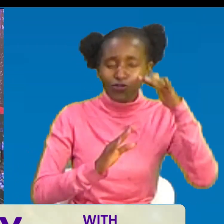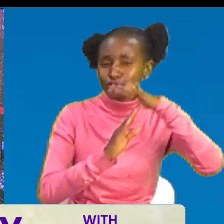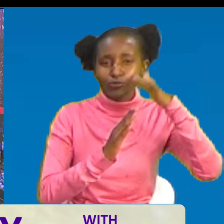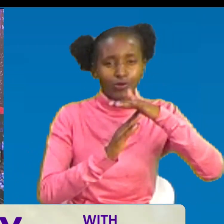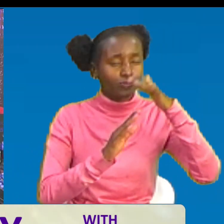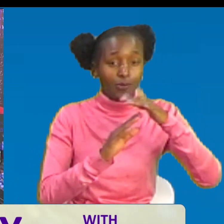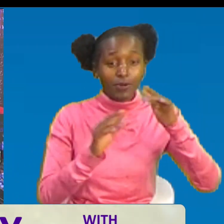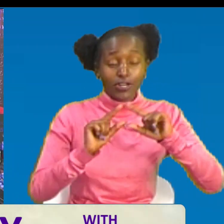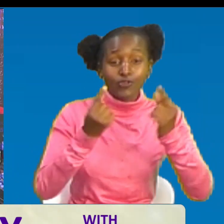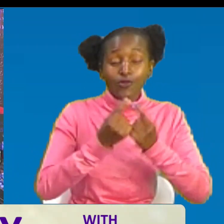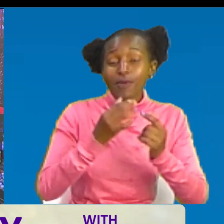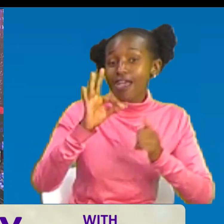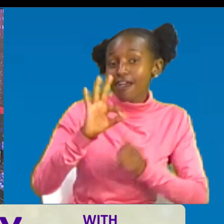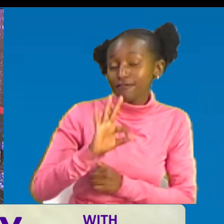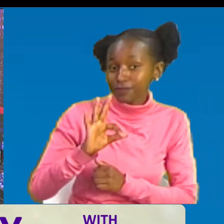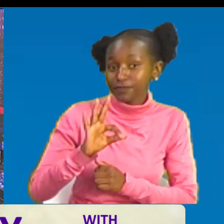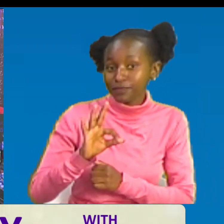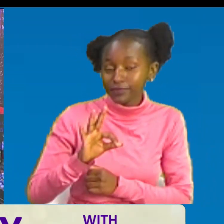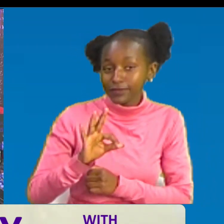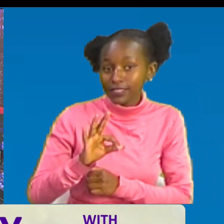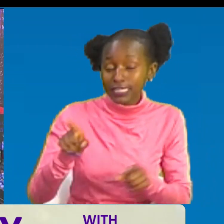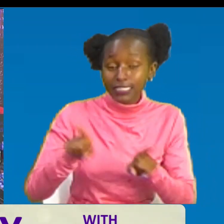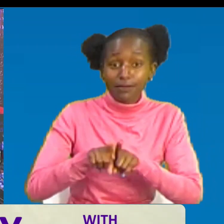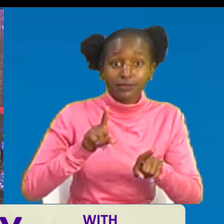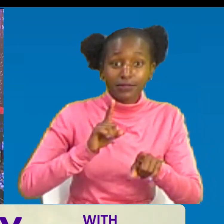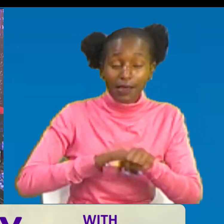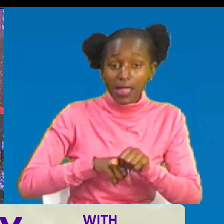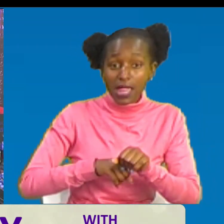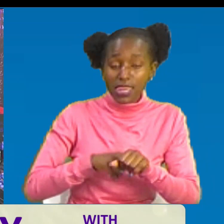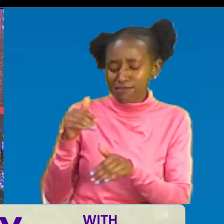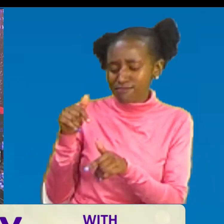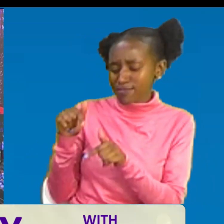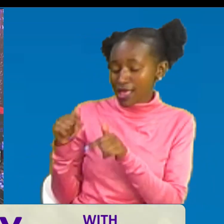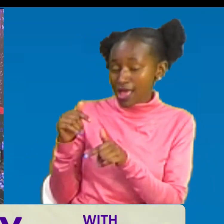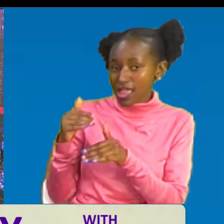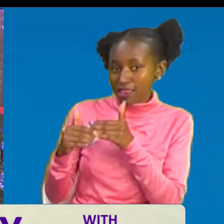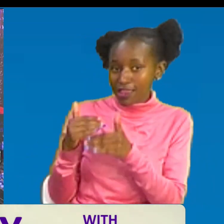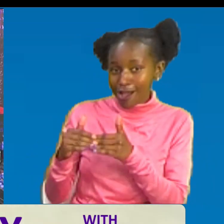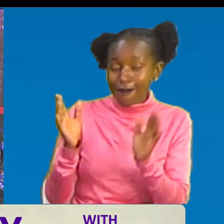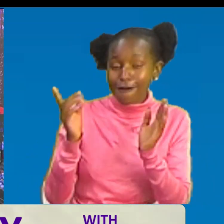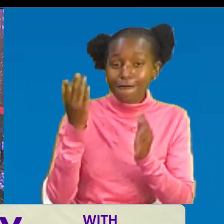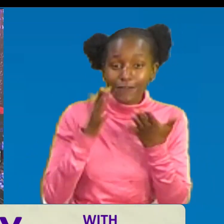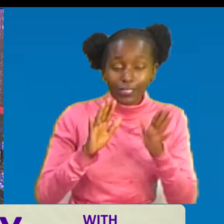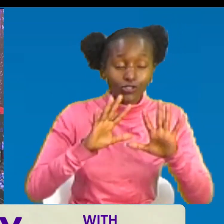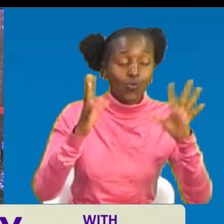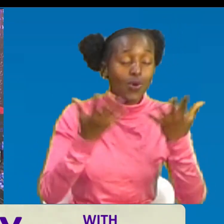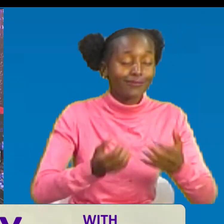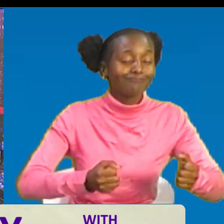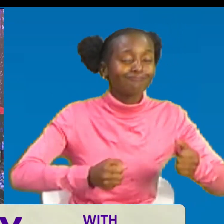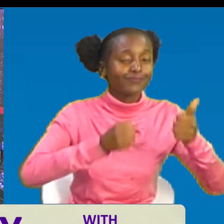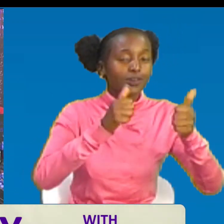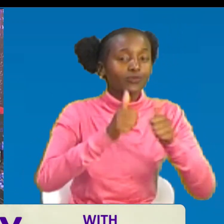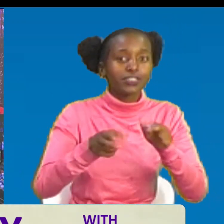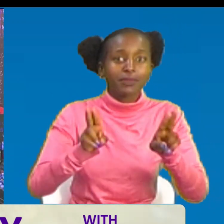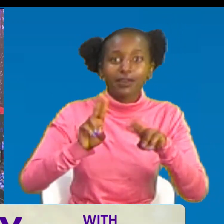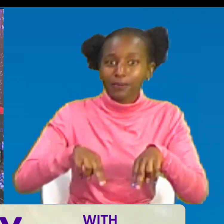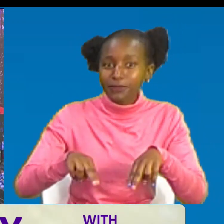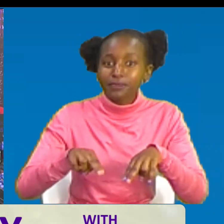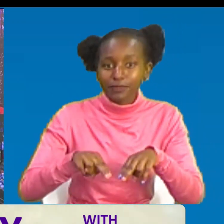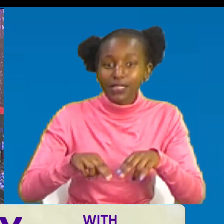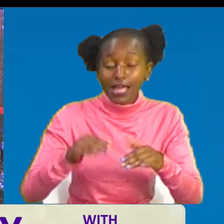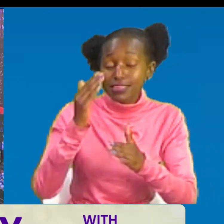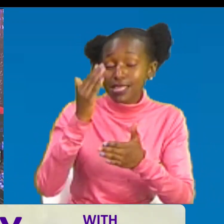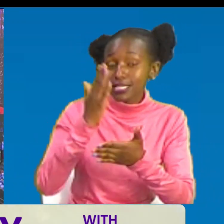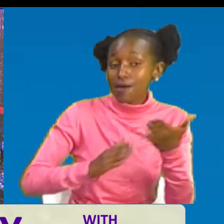how they did really well in the just concluded in the previously concluded World Cup, that is in Qatar, reaching up to the semi-finals. They have